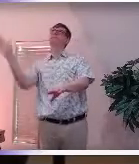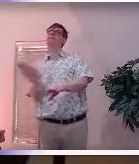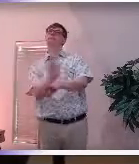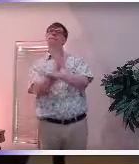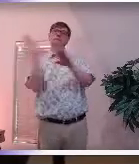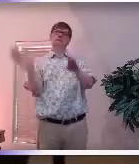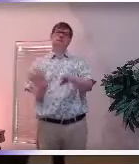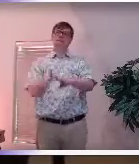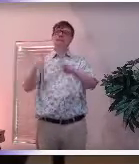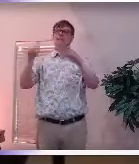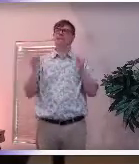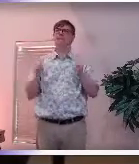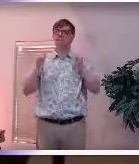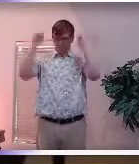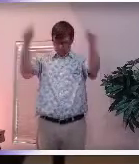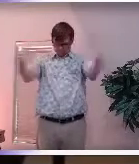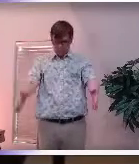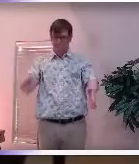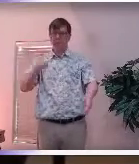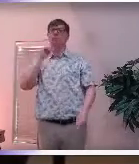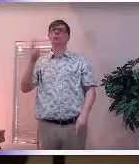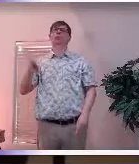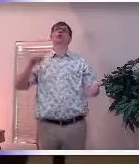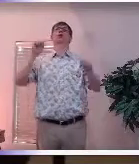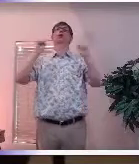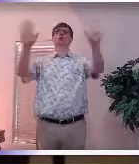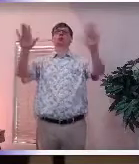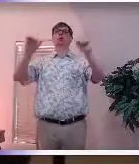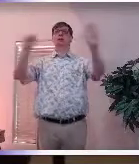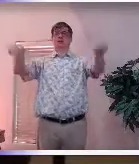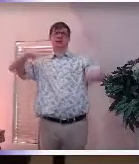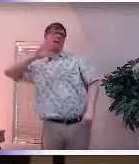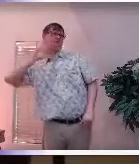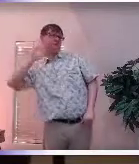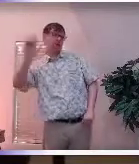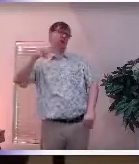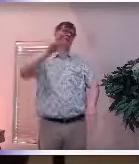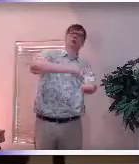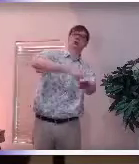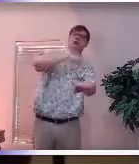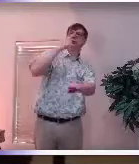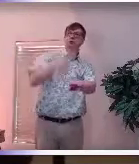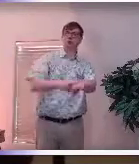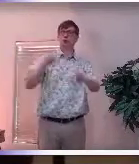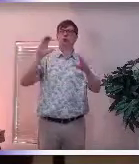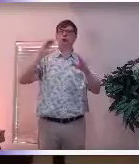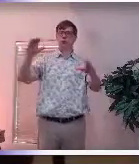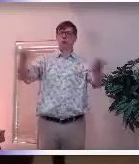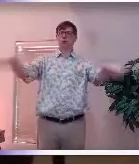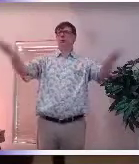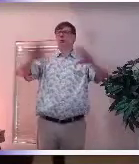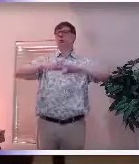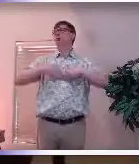successful 25 years co-ministering a successful